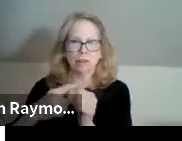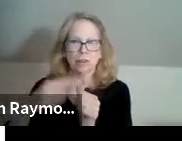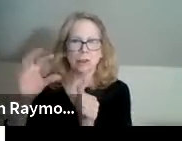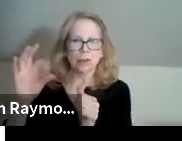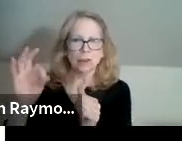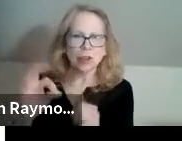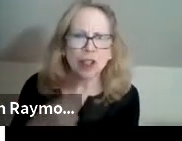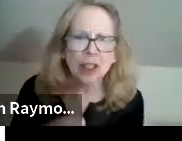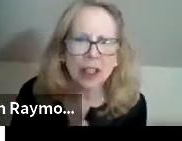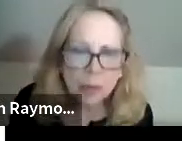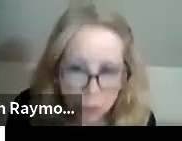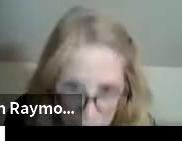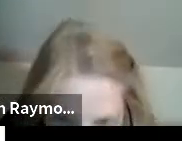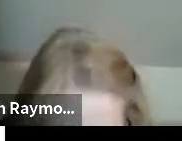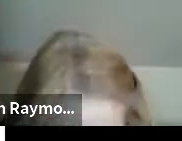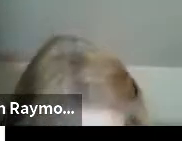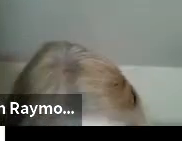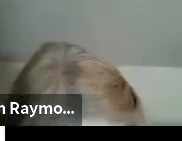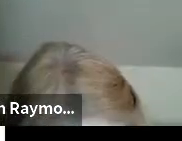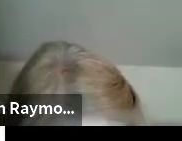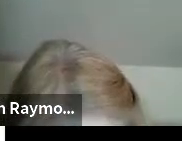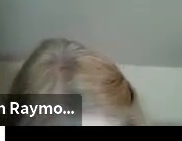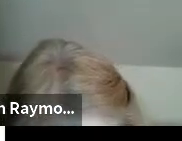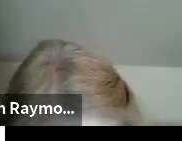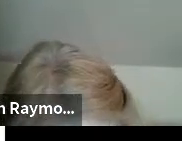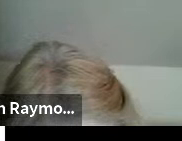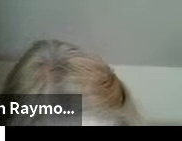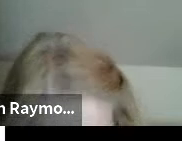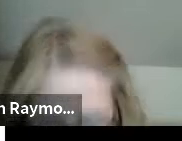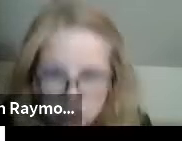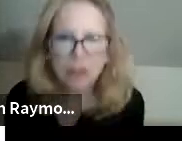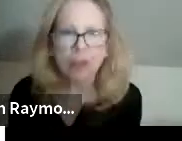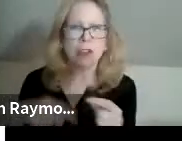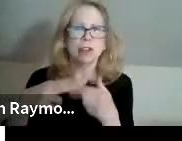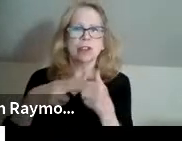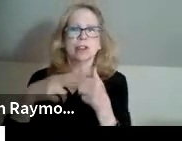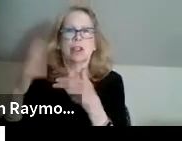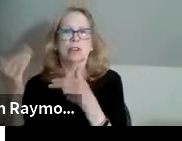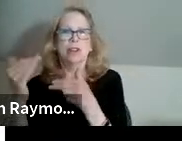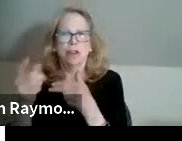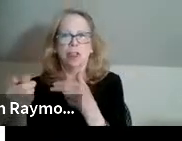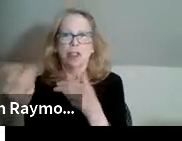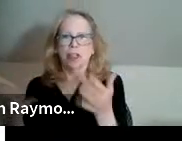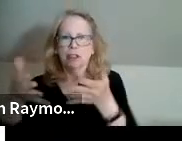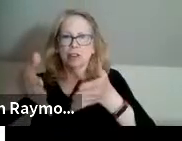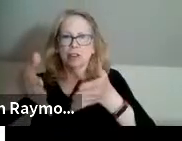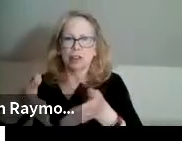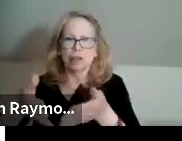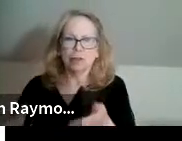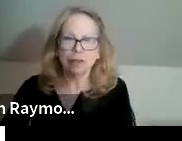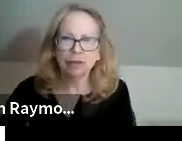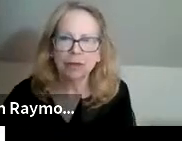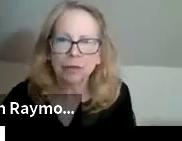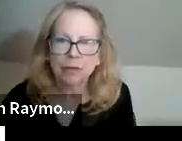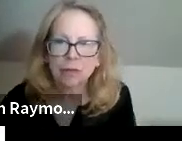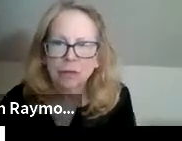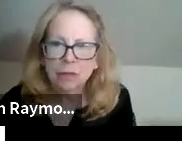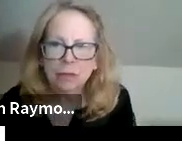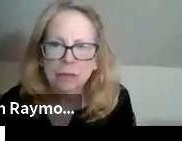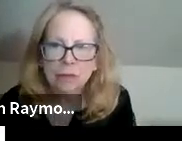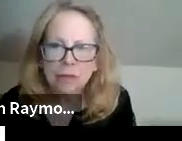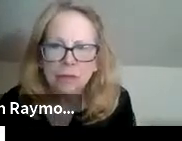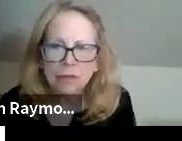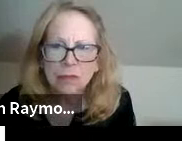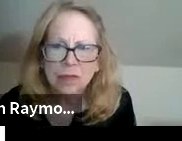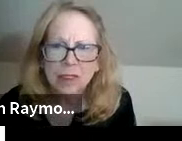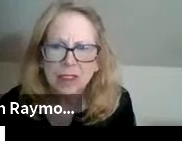in Chapter 4 hardware. Moving on to the next slide, slide 15. Here are the remainder of the technical provisions addressed in